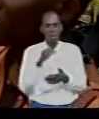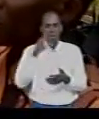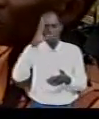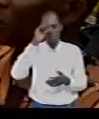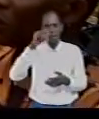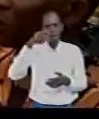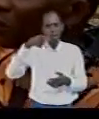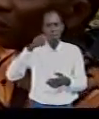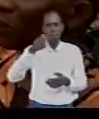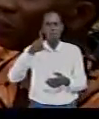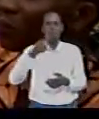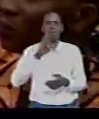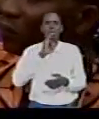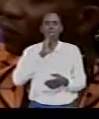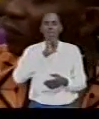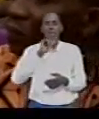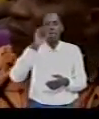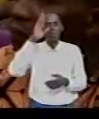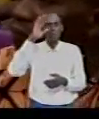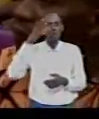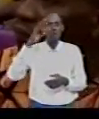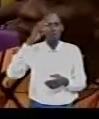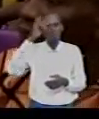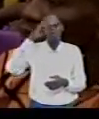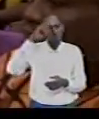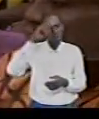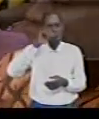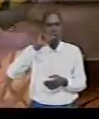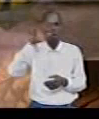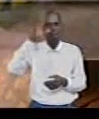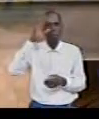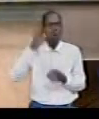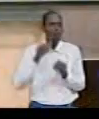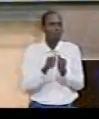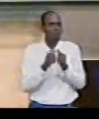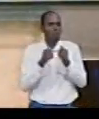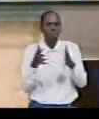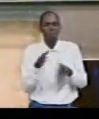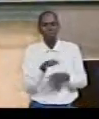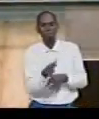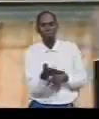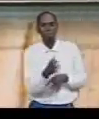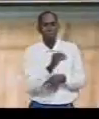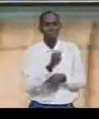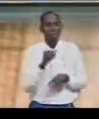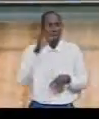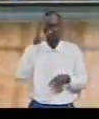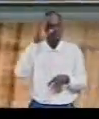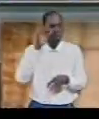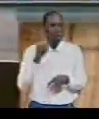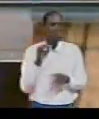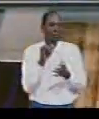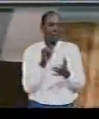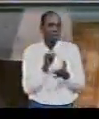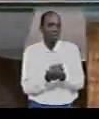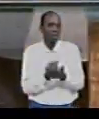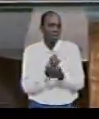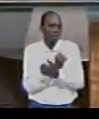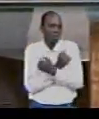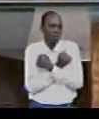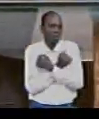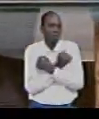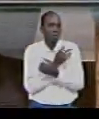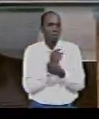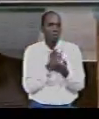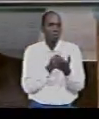wisdom. That Paul is a man without compromise. That Paul is a man that loves the truth